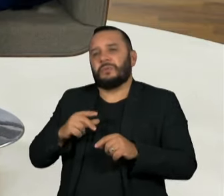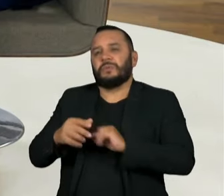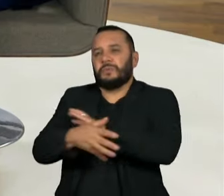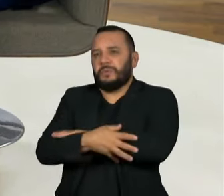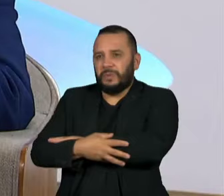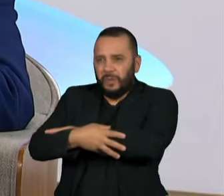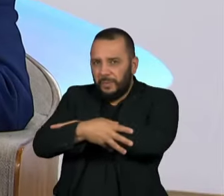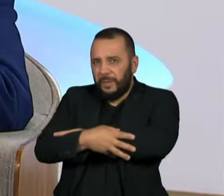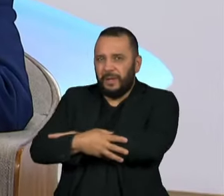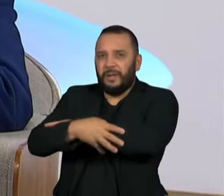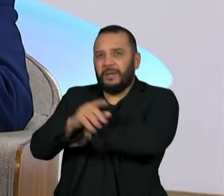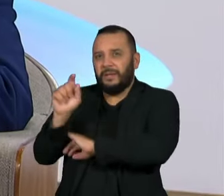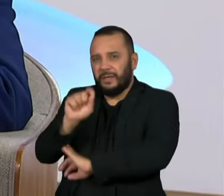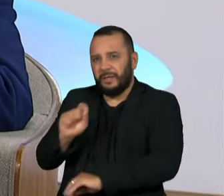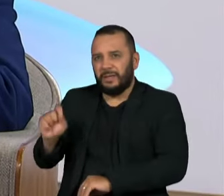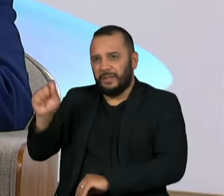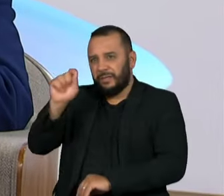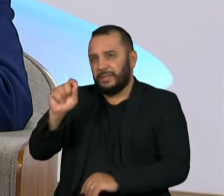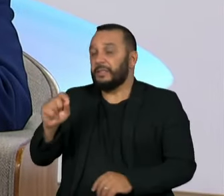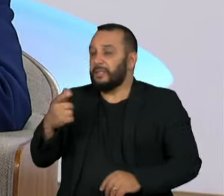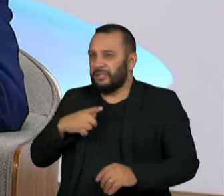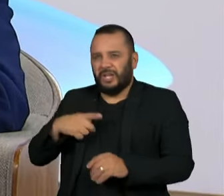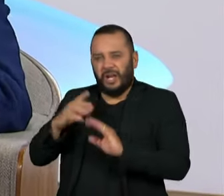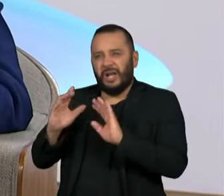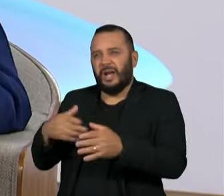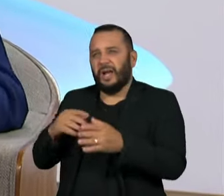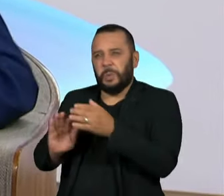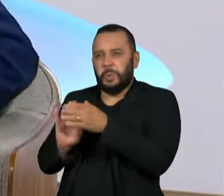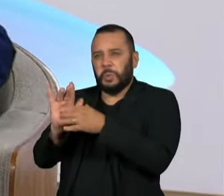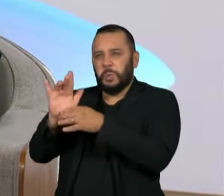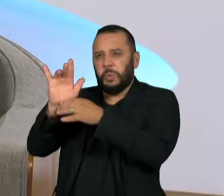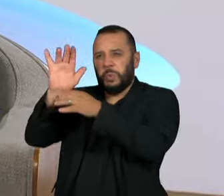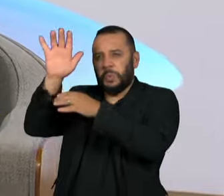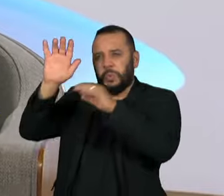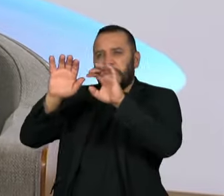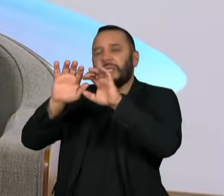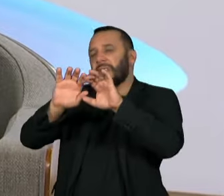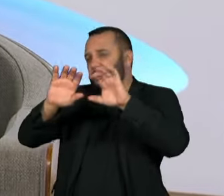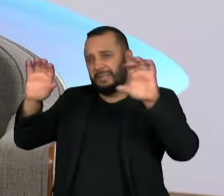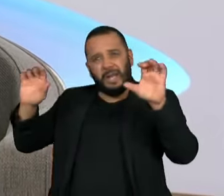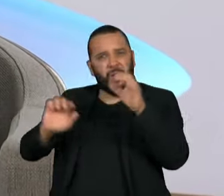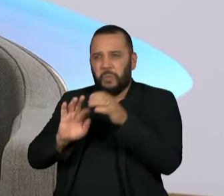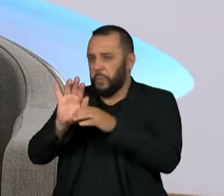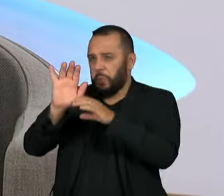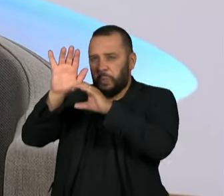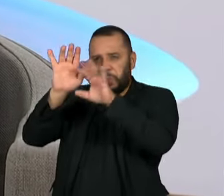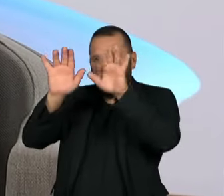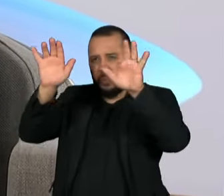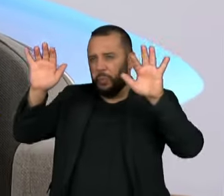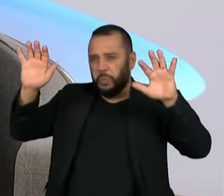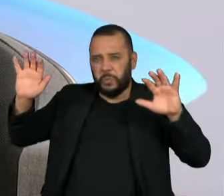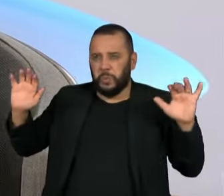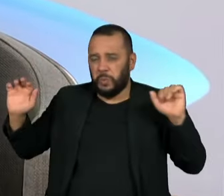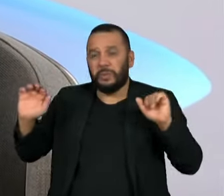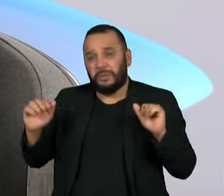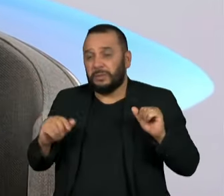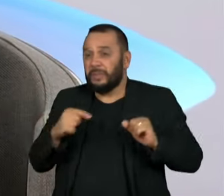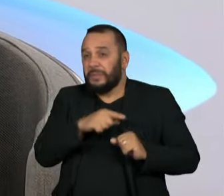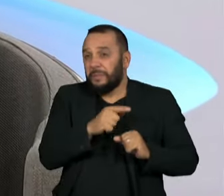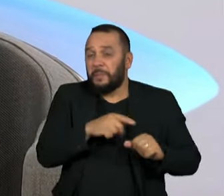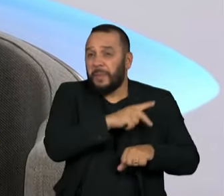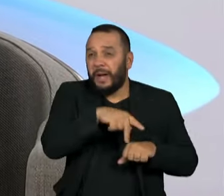Union. They were filling the heavens with carbon long before the developing countries of today really got